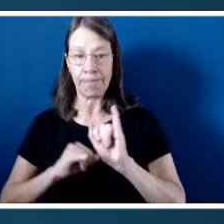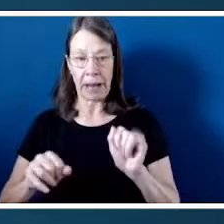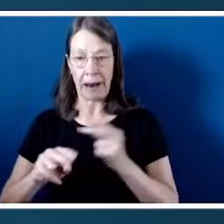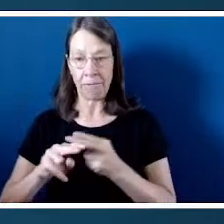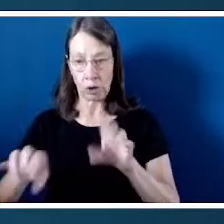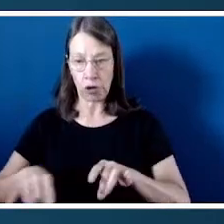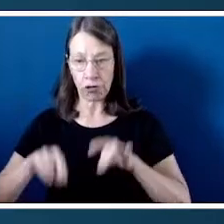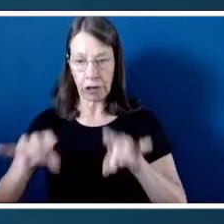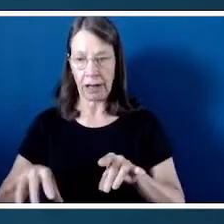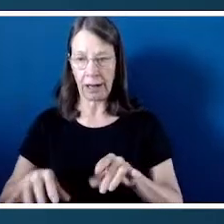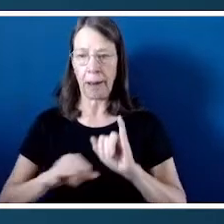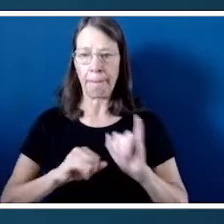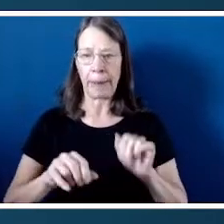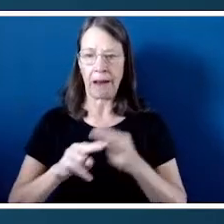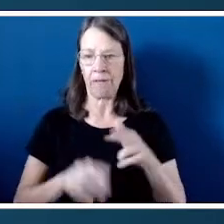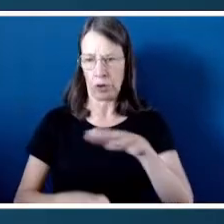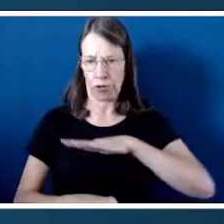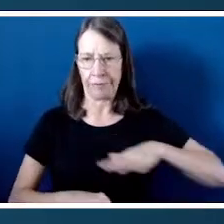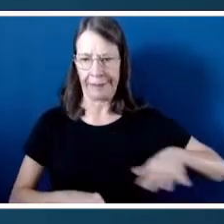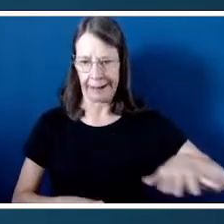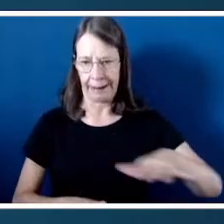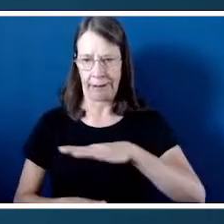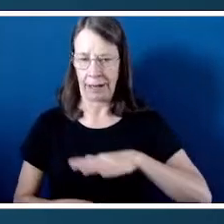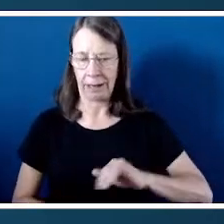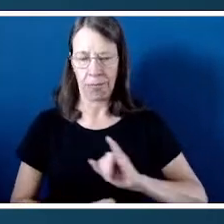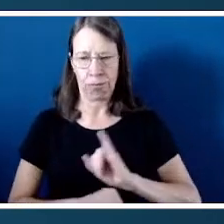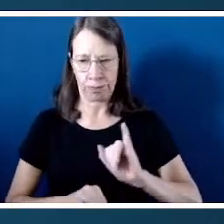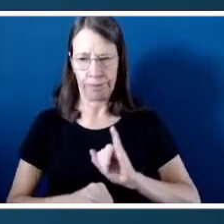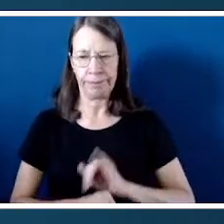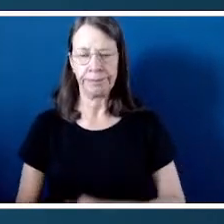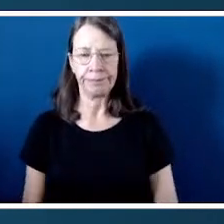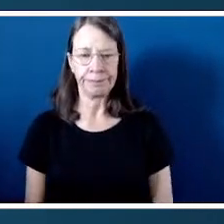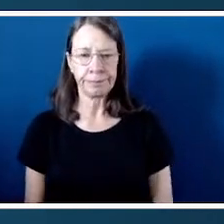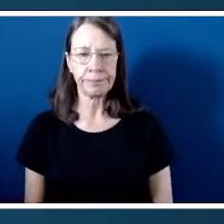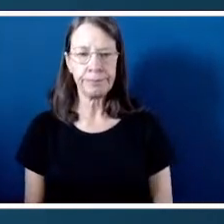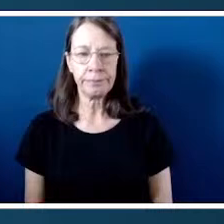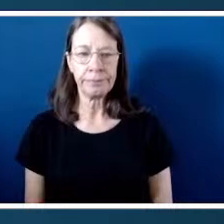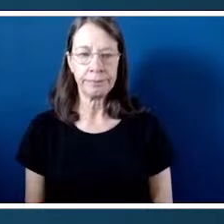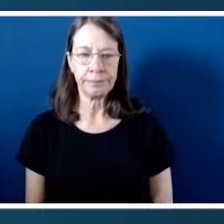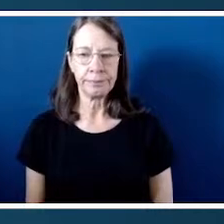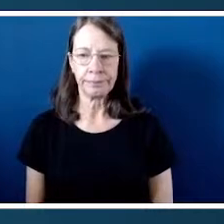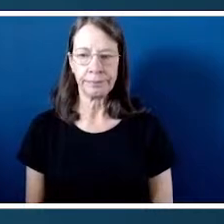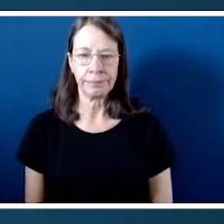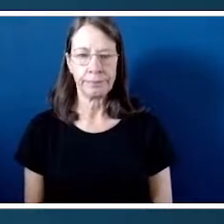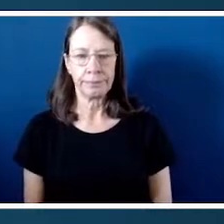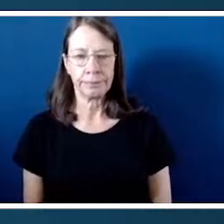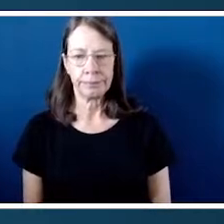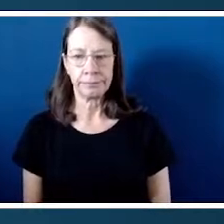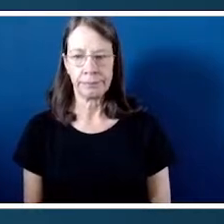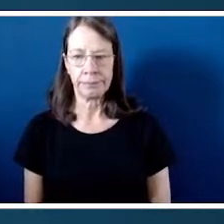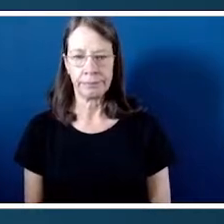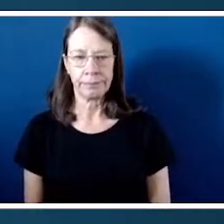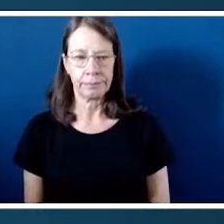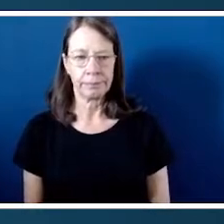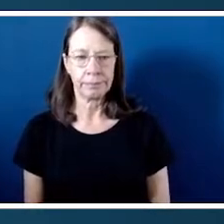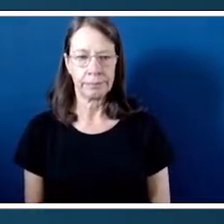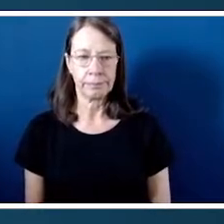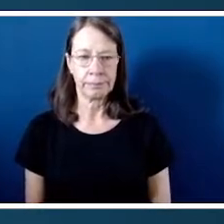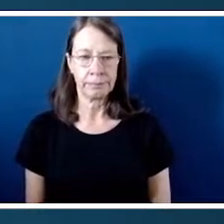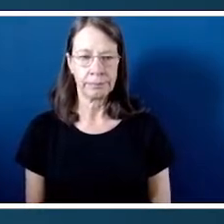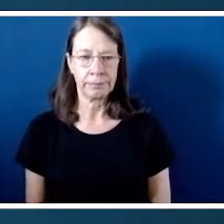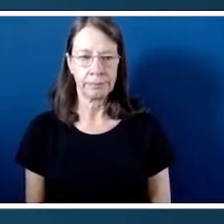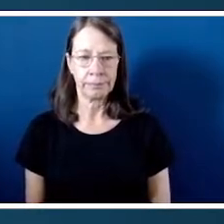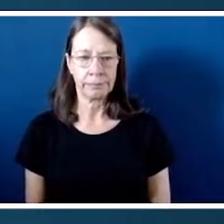the Pacific Island. So to those who doubt the centrality